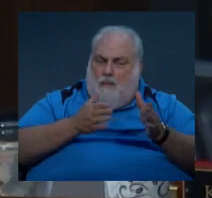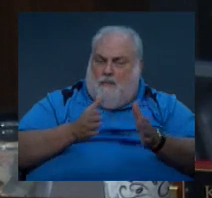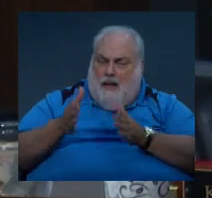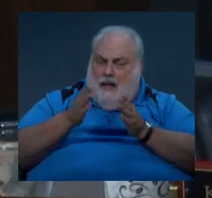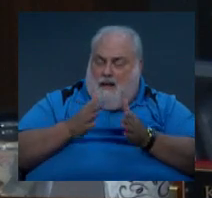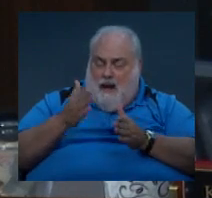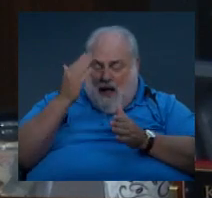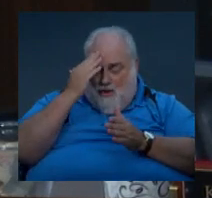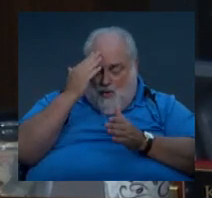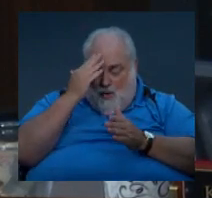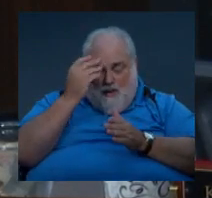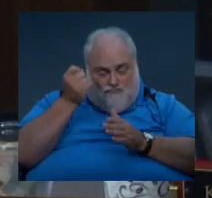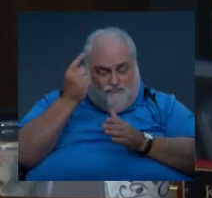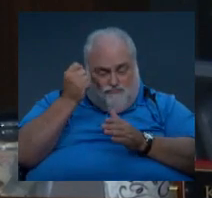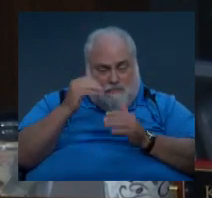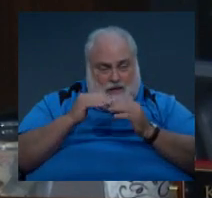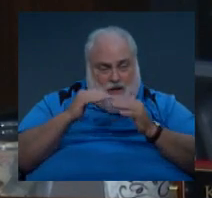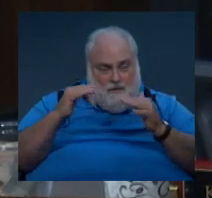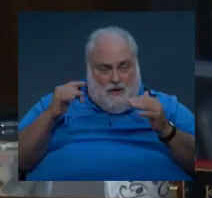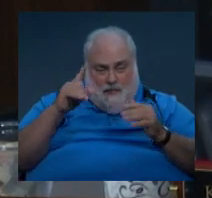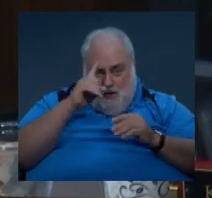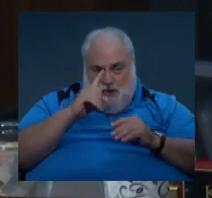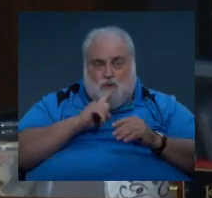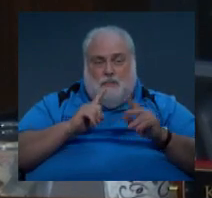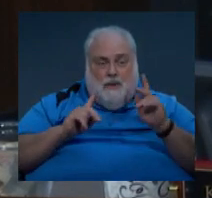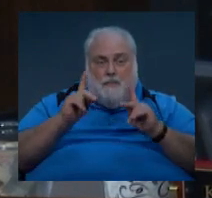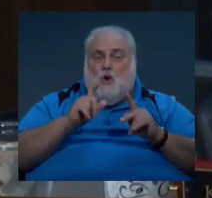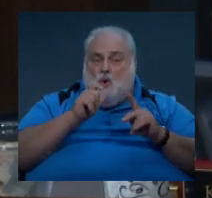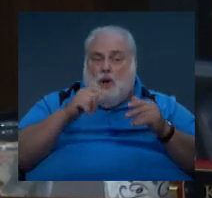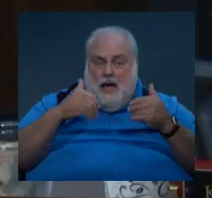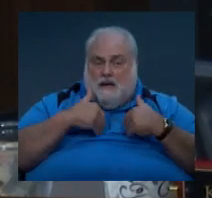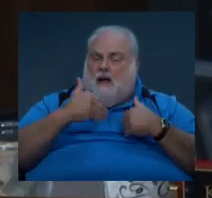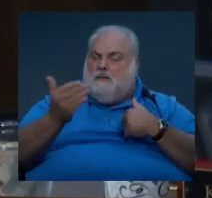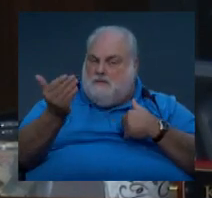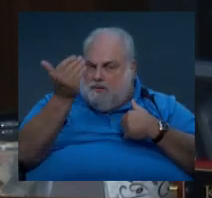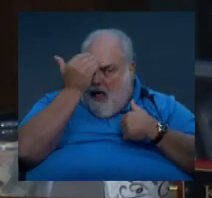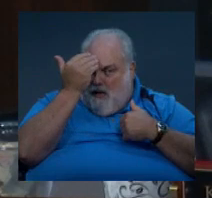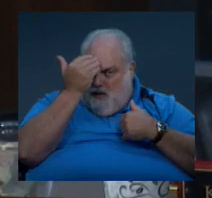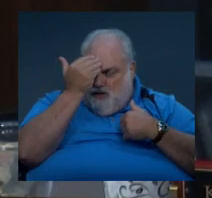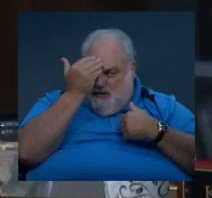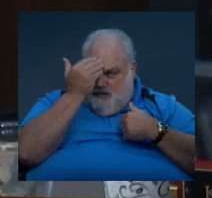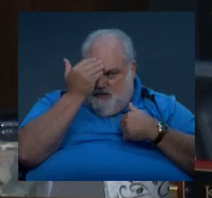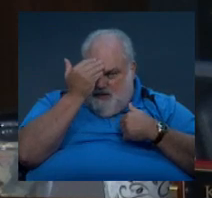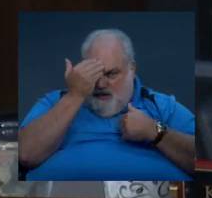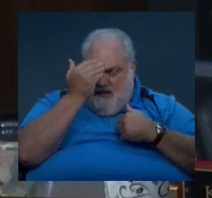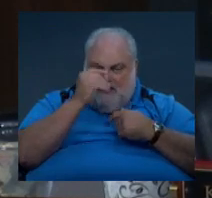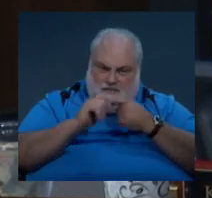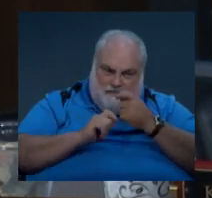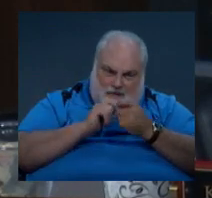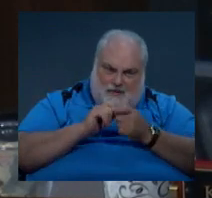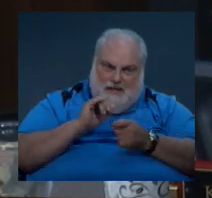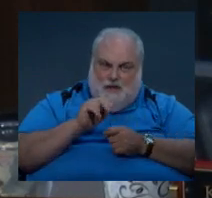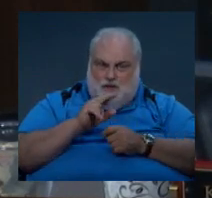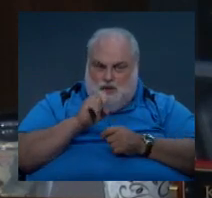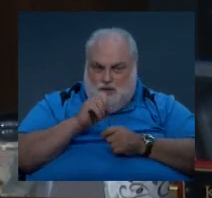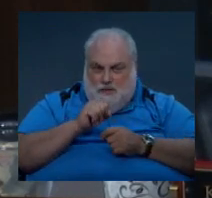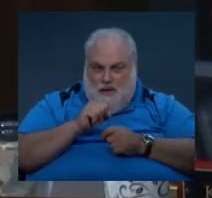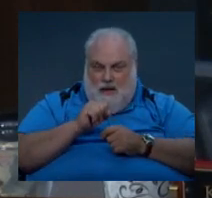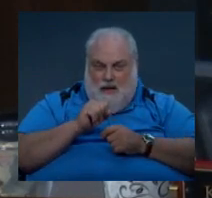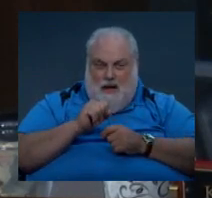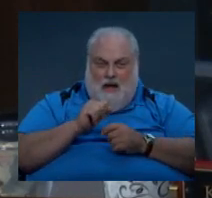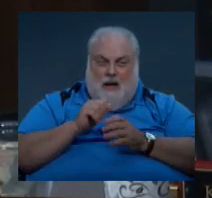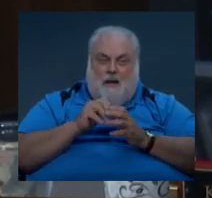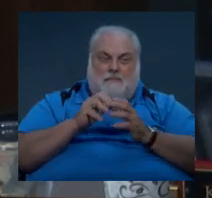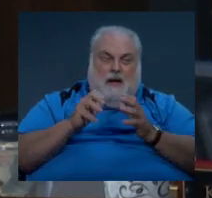understand the diversity part, but I wanted to make sure we had people who had knowledge of the actual issue. So your point about having a bunch